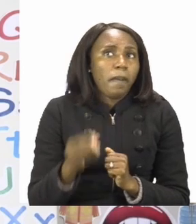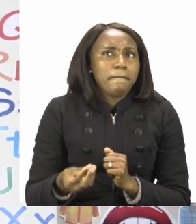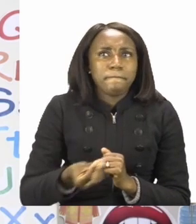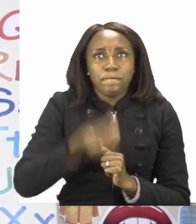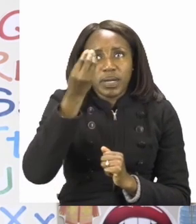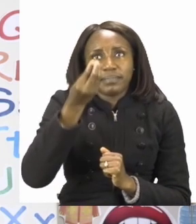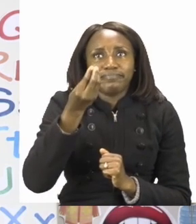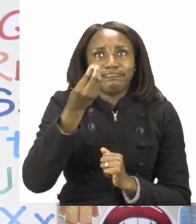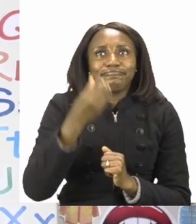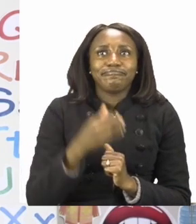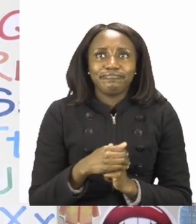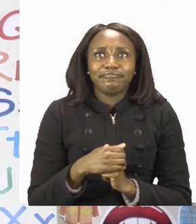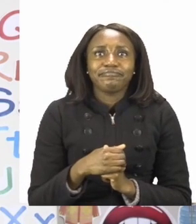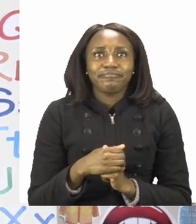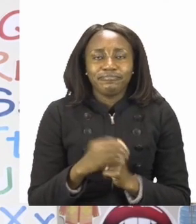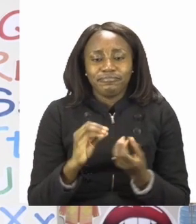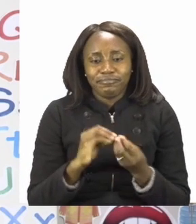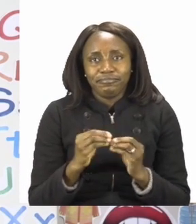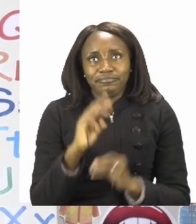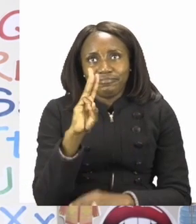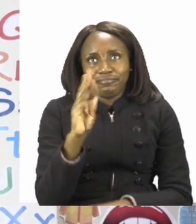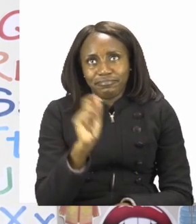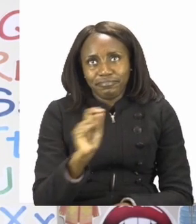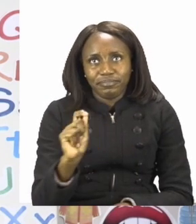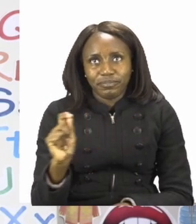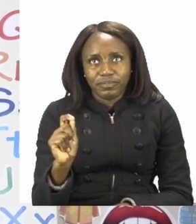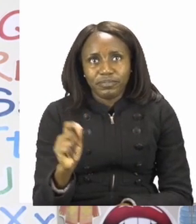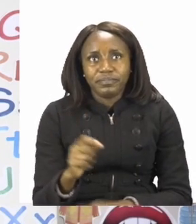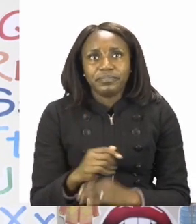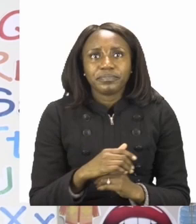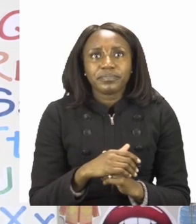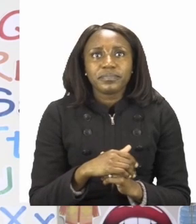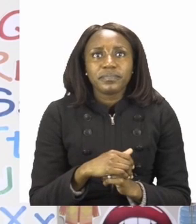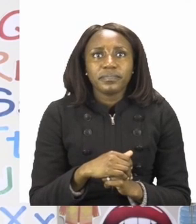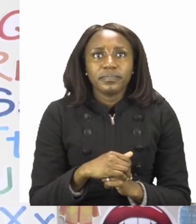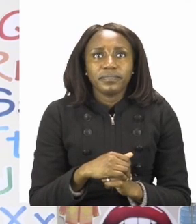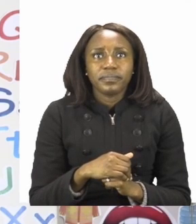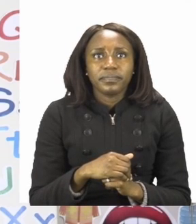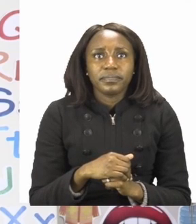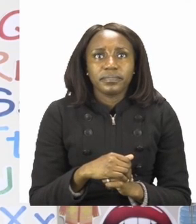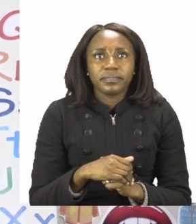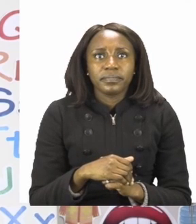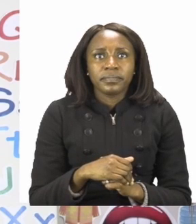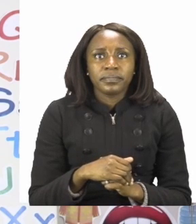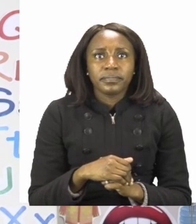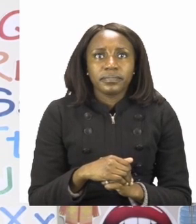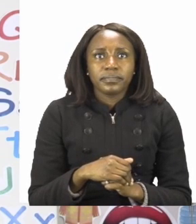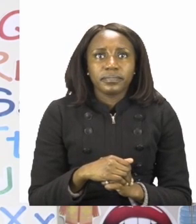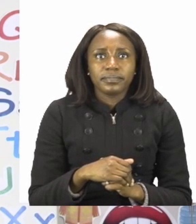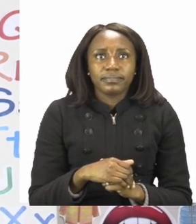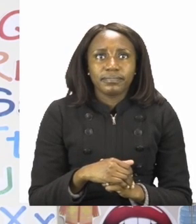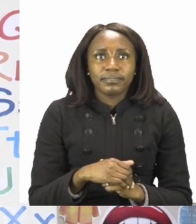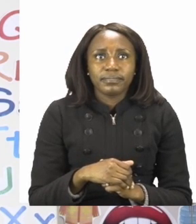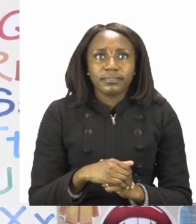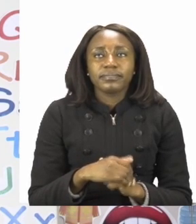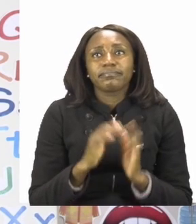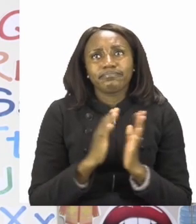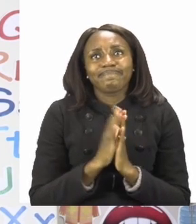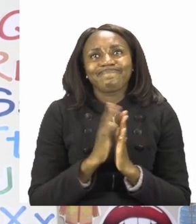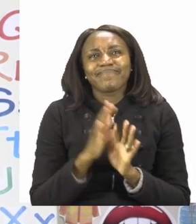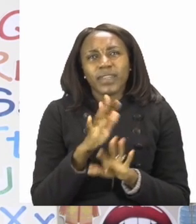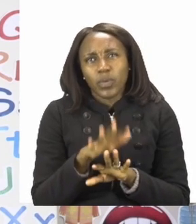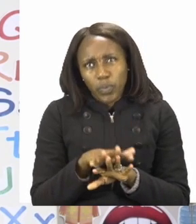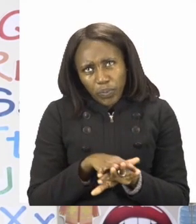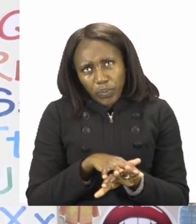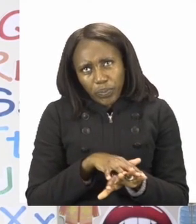girl. That person will now become number 3. So take your time, boys and